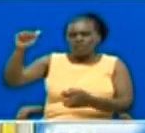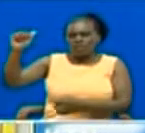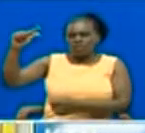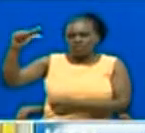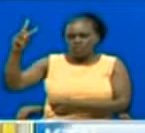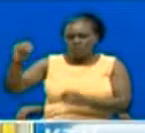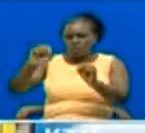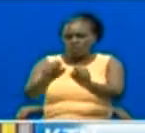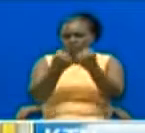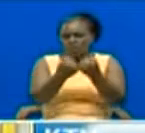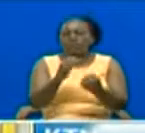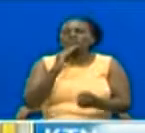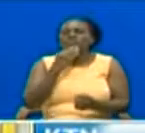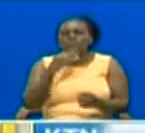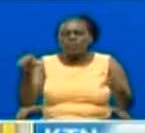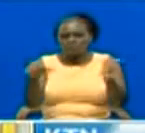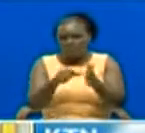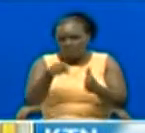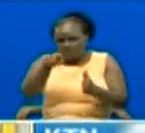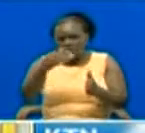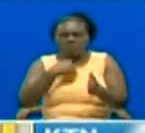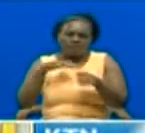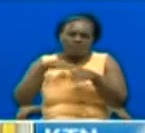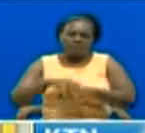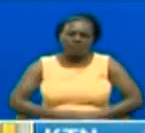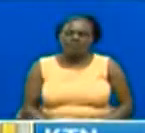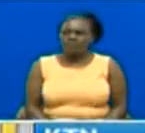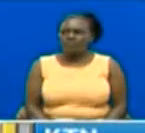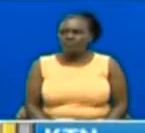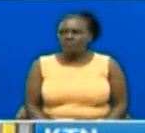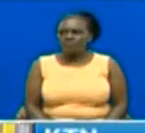to save the club from the current downward trend.